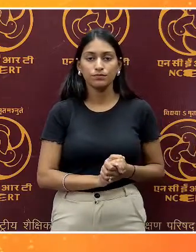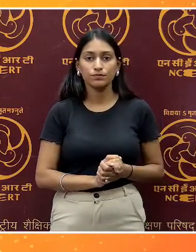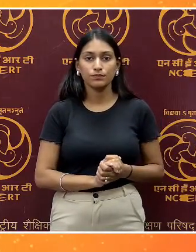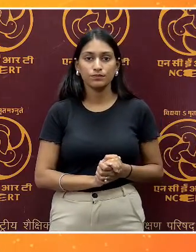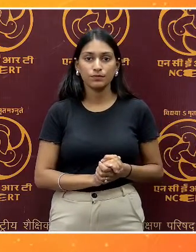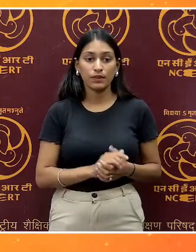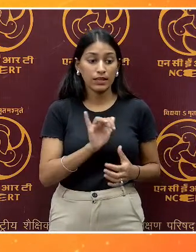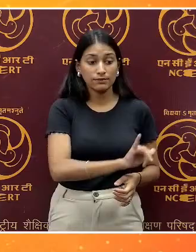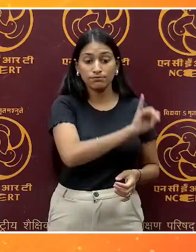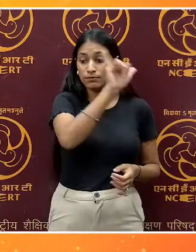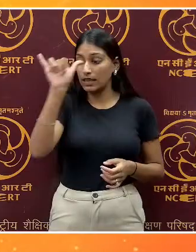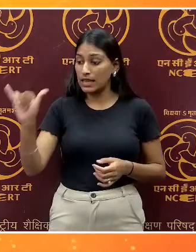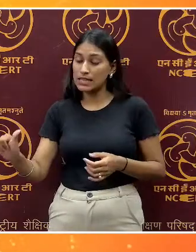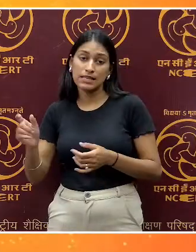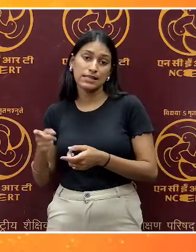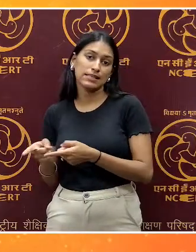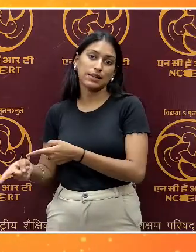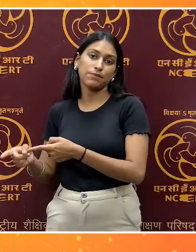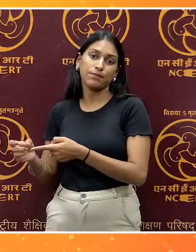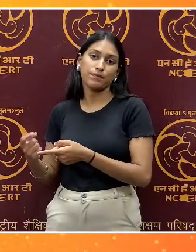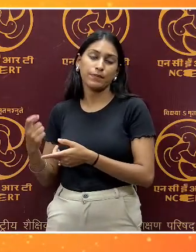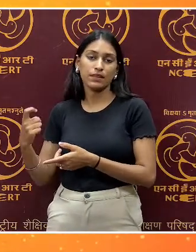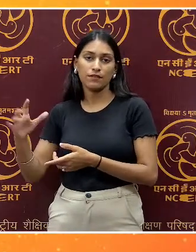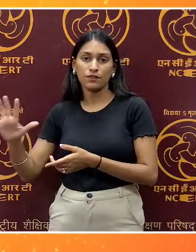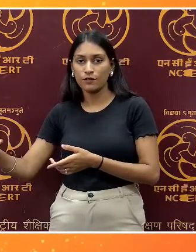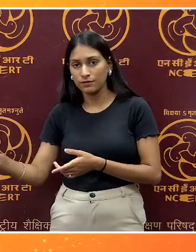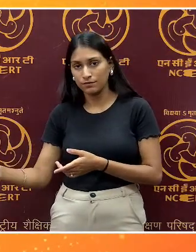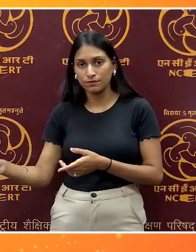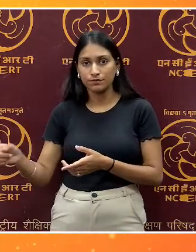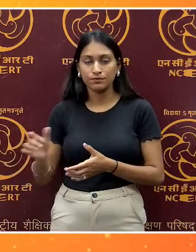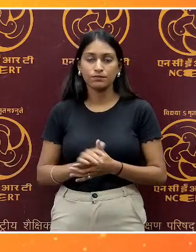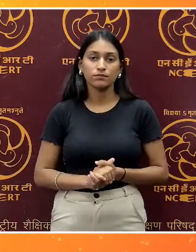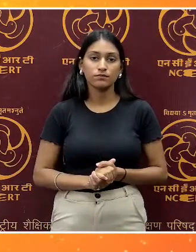in same direction. Yes, of course. And along same line. Yes.